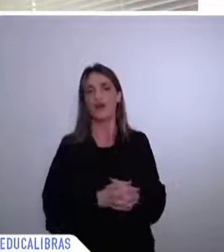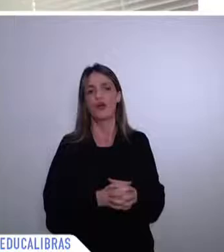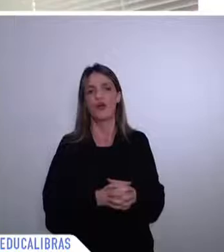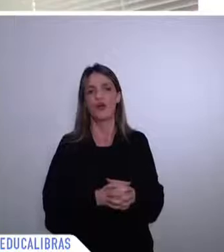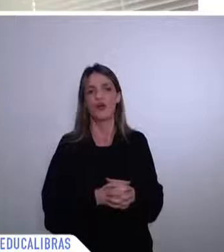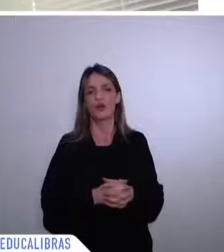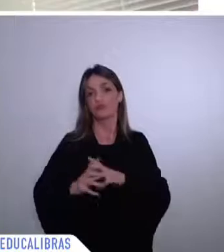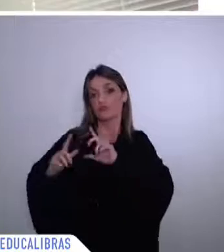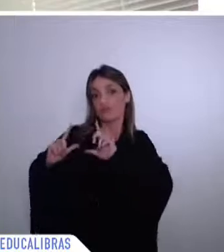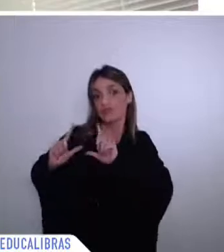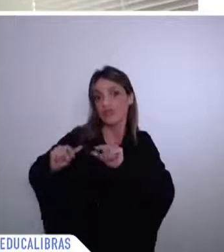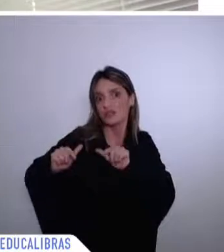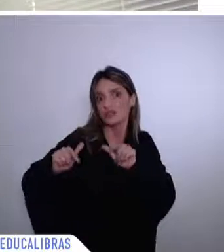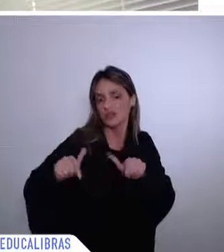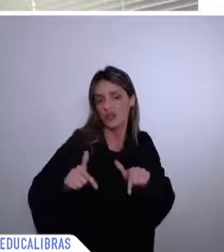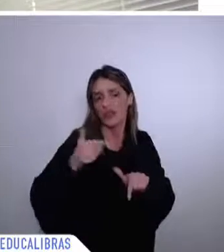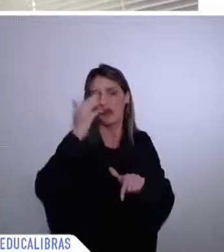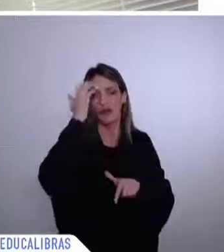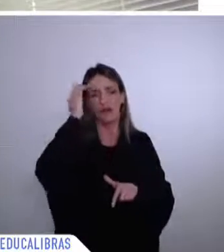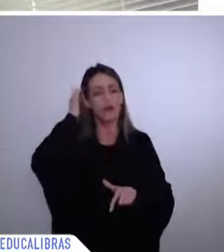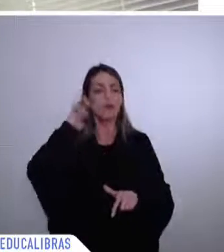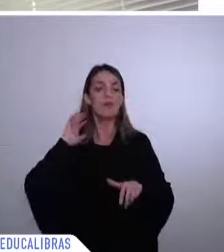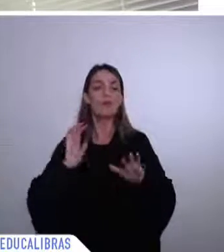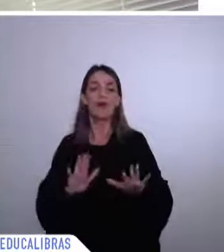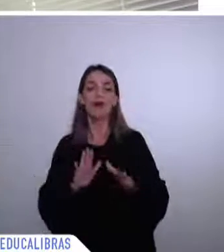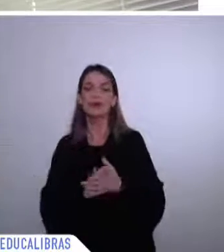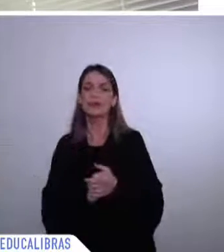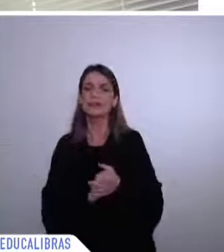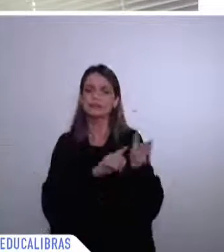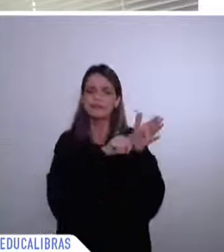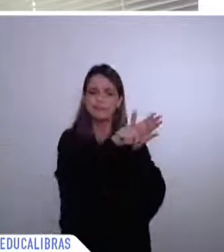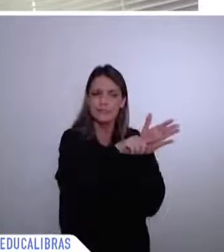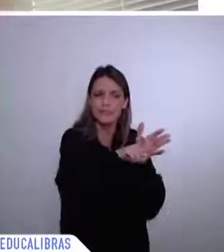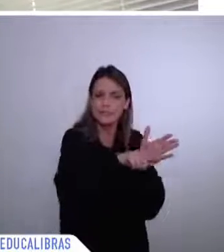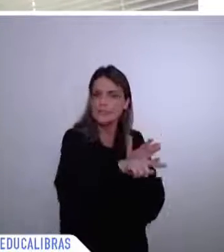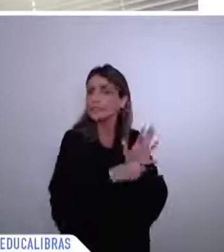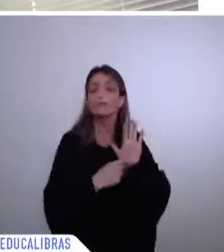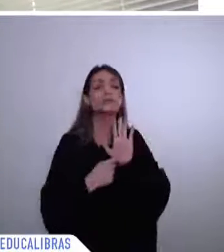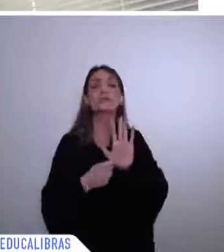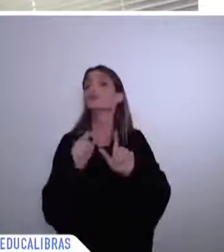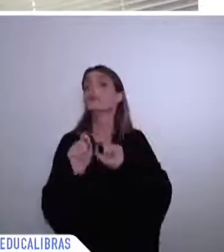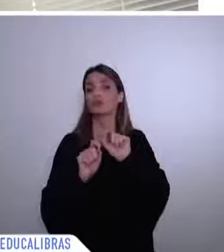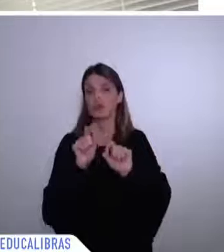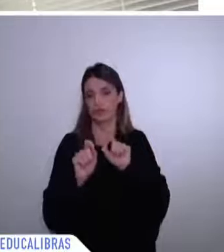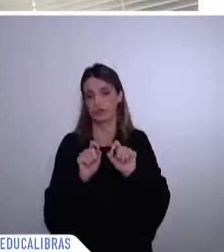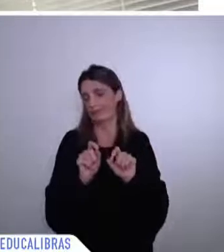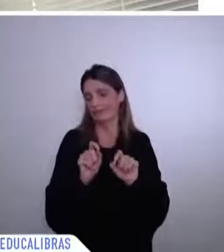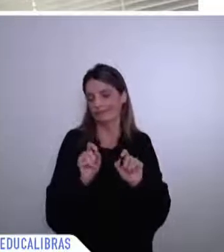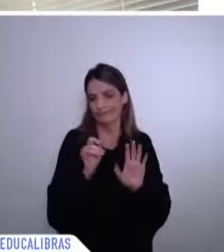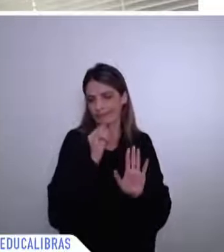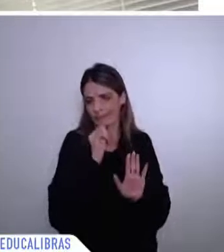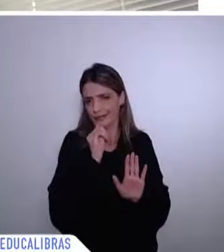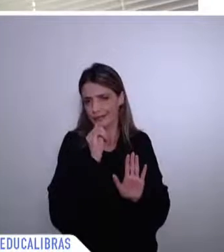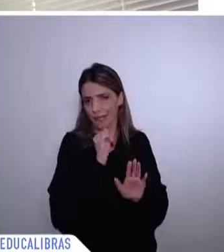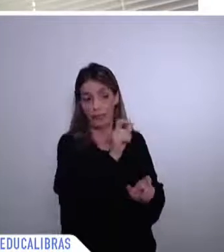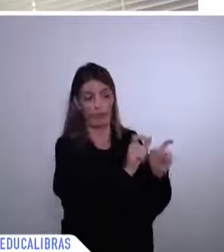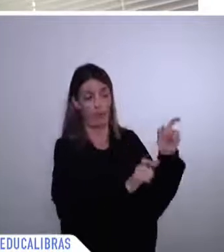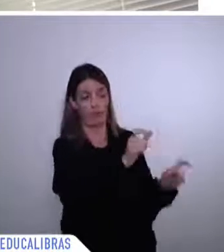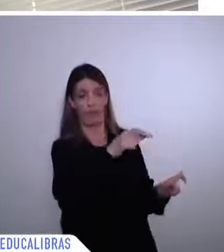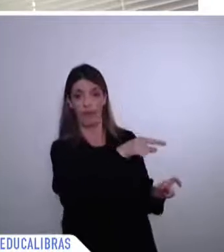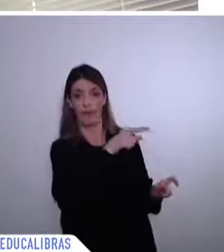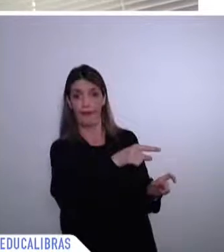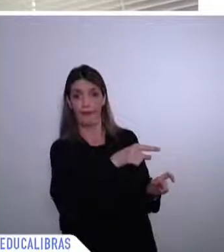worker, a traditional worker, so to speak. But data we already